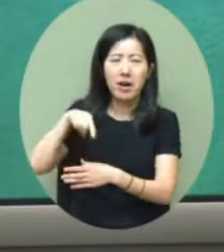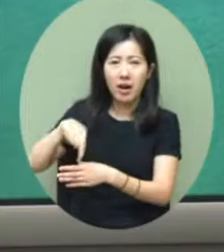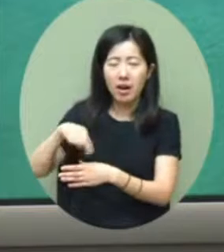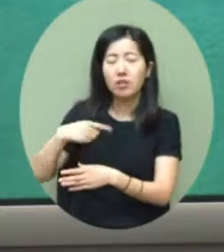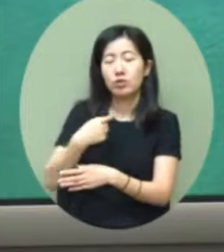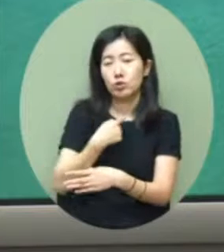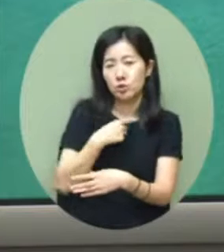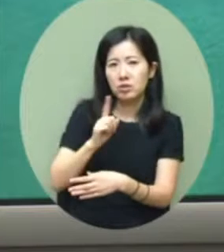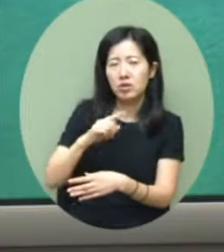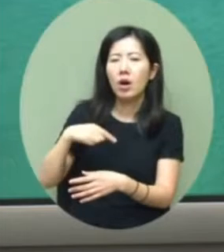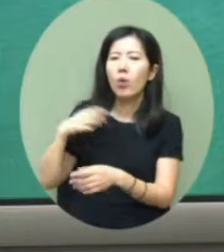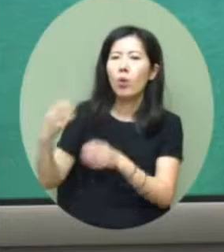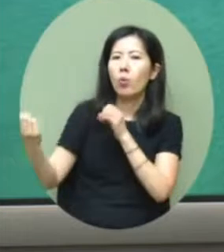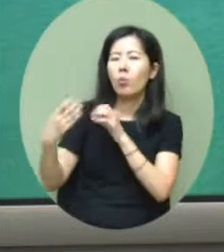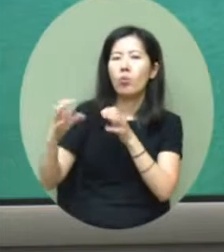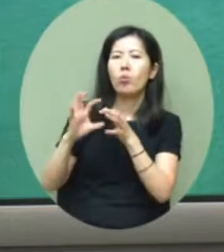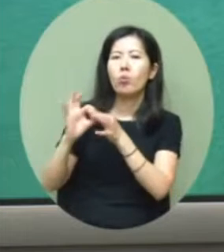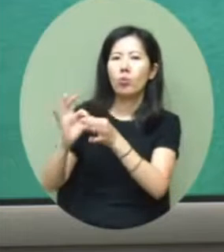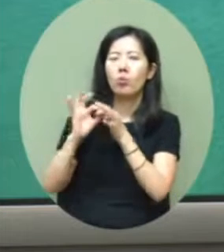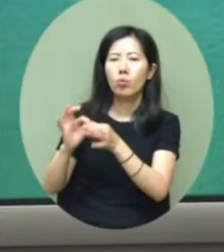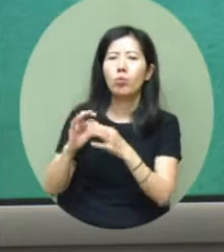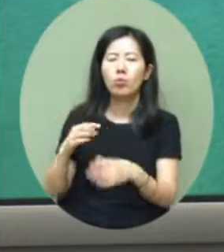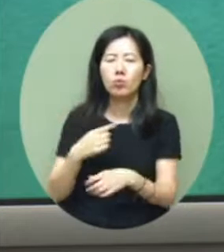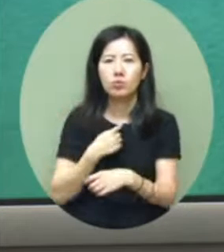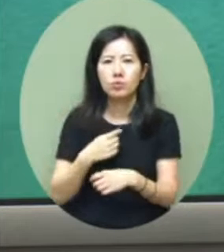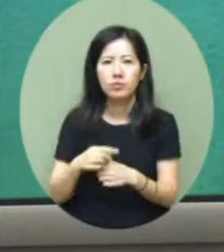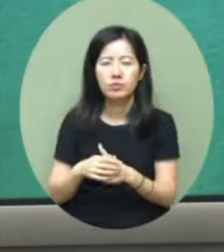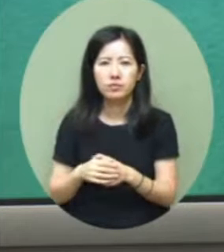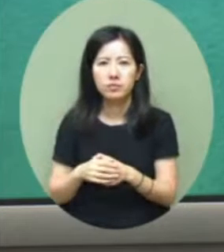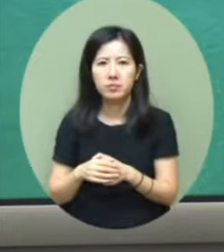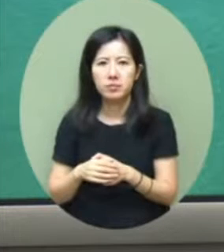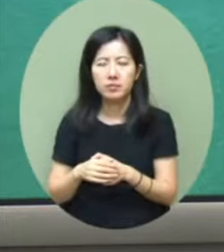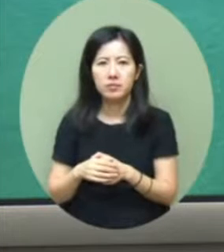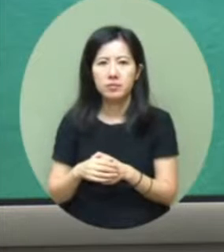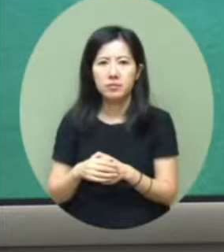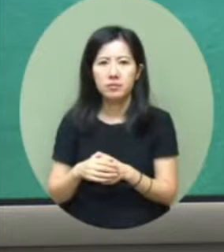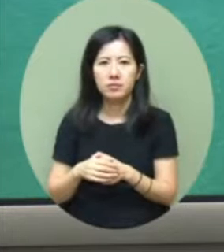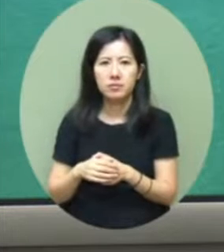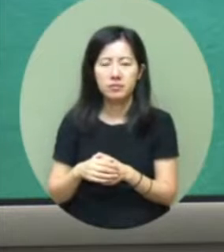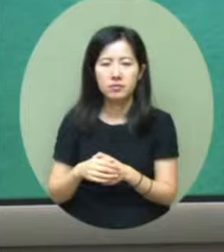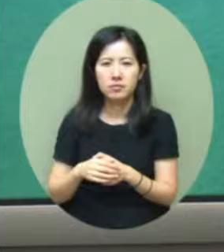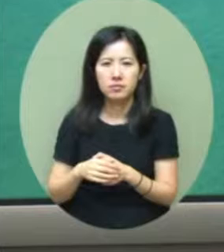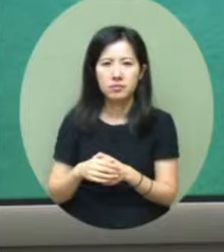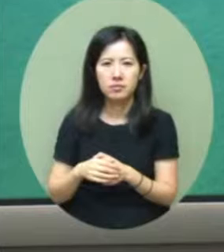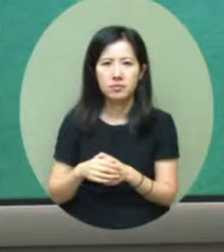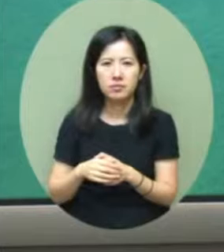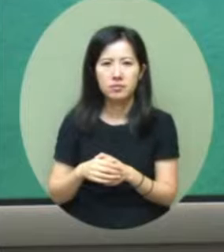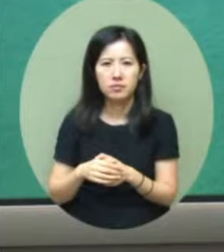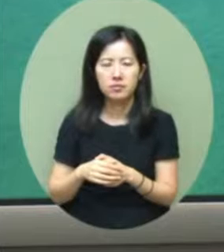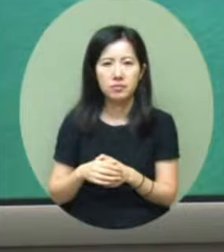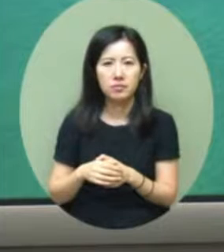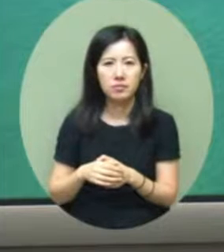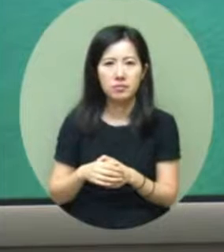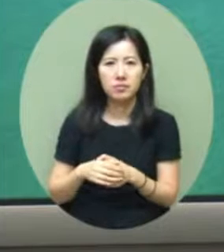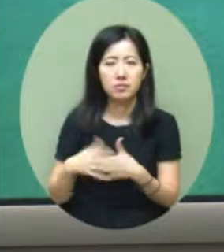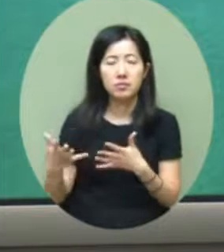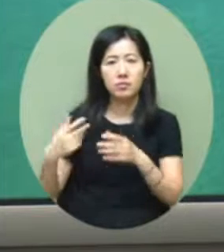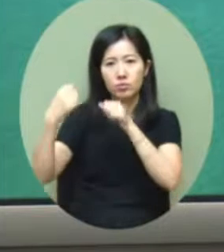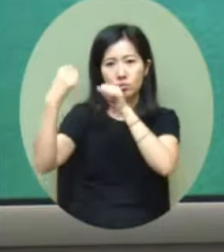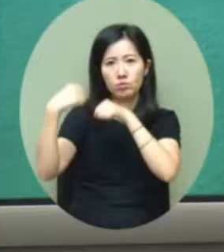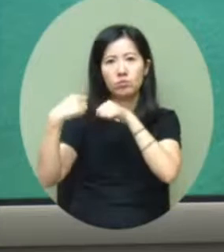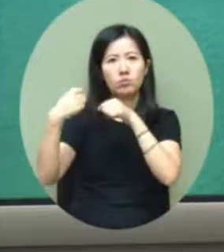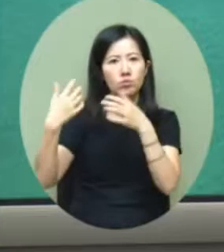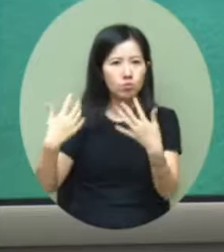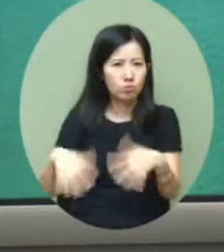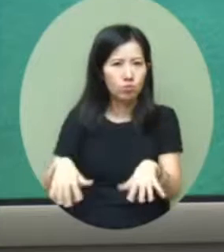We have already sought good agreement with them so that they will give us a lot of